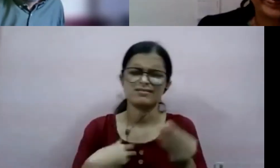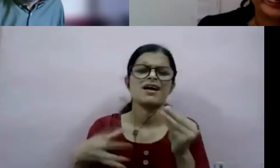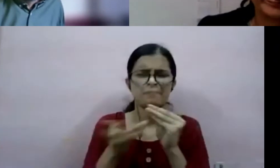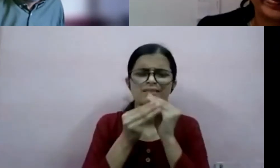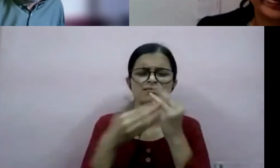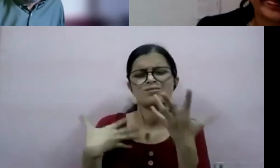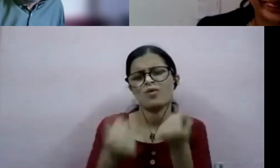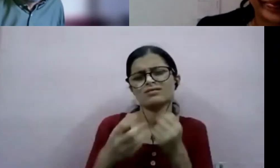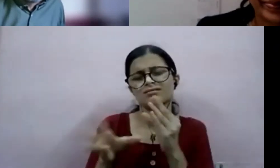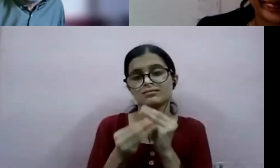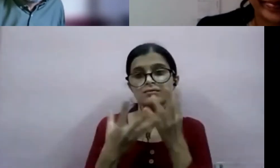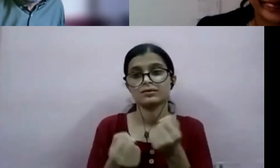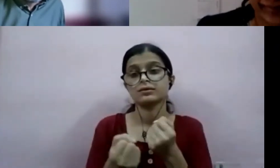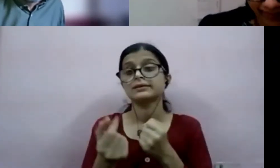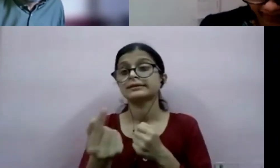adding.